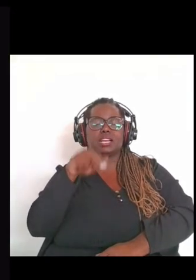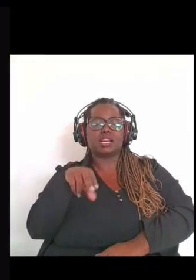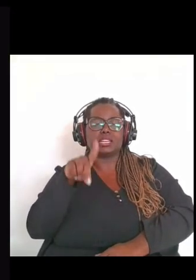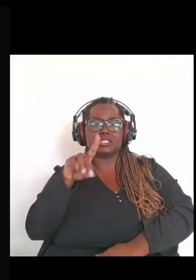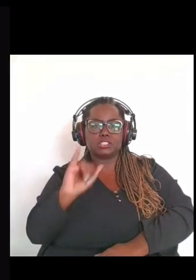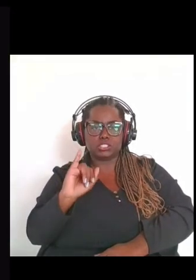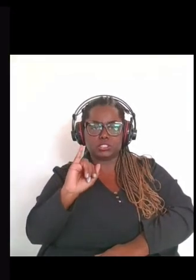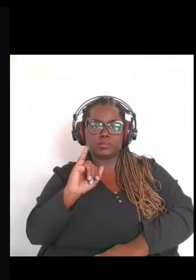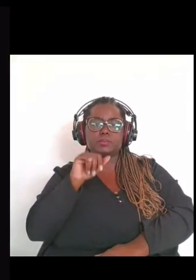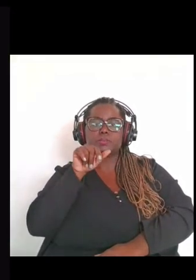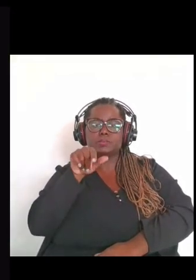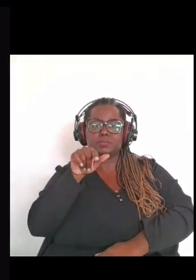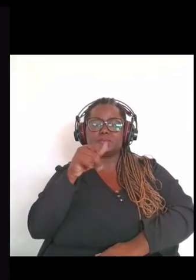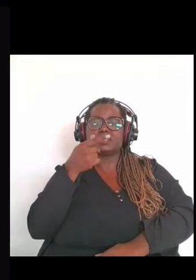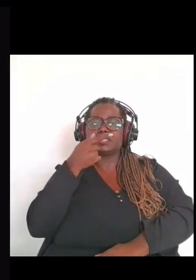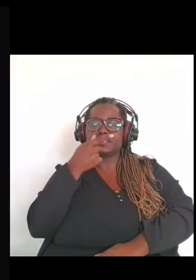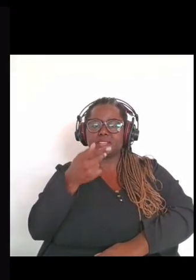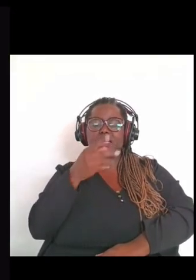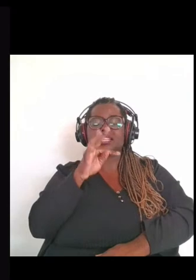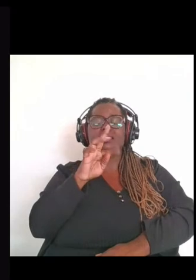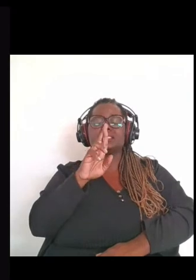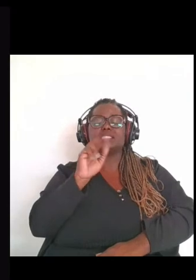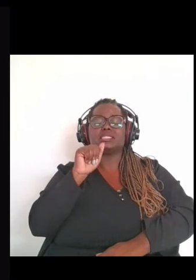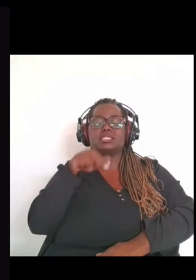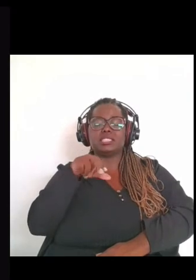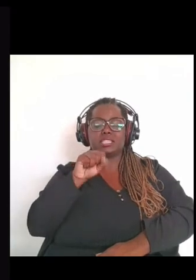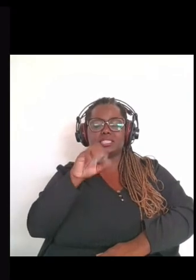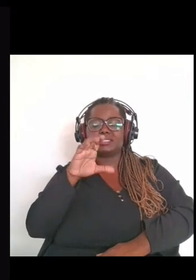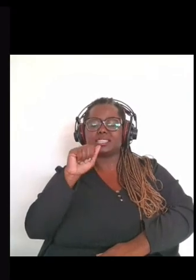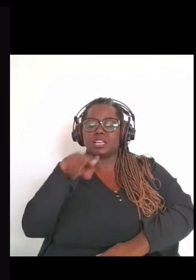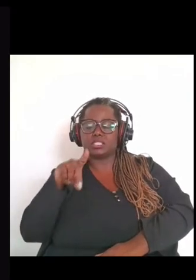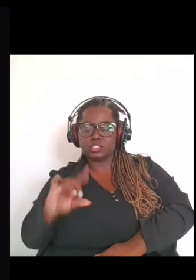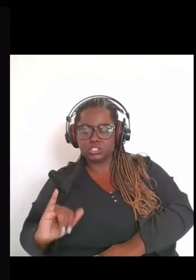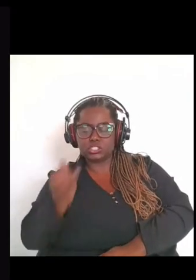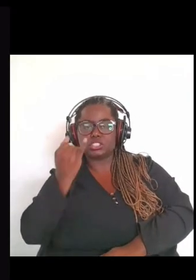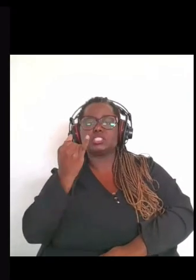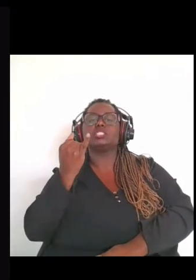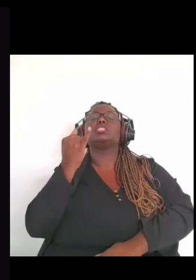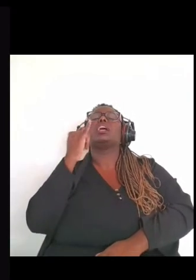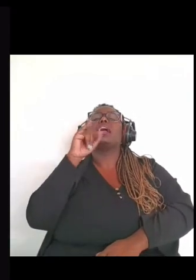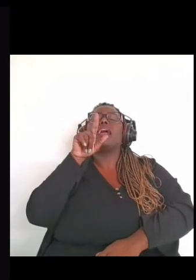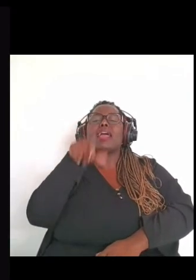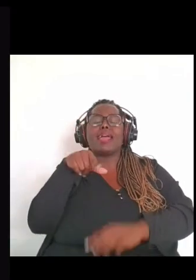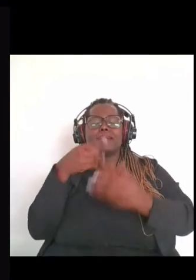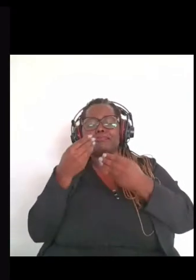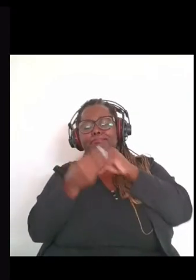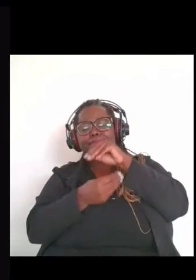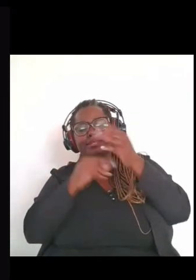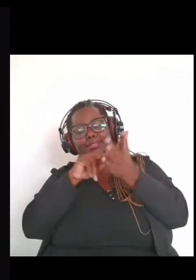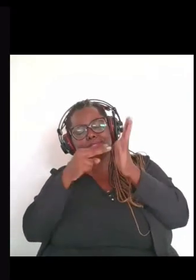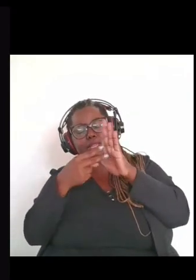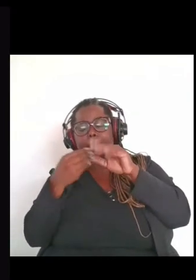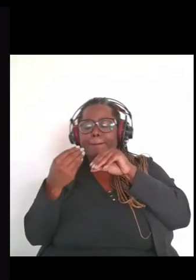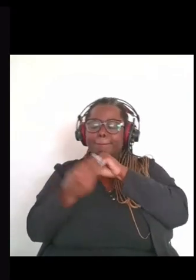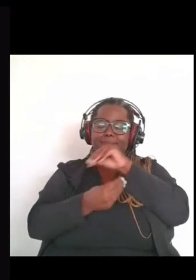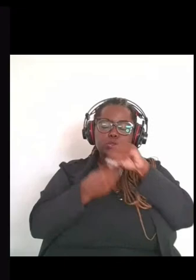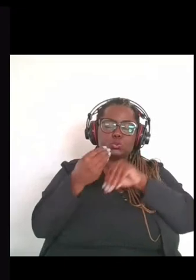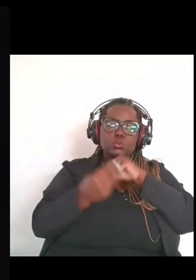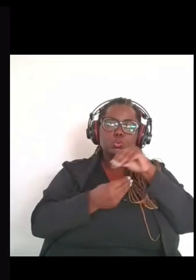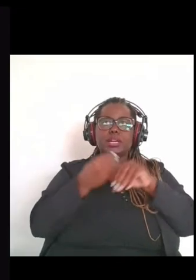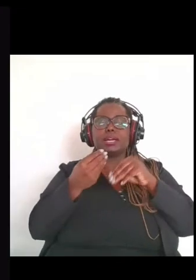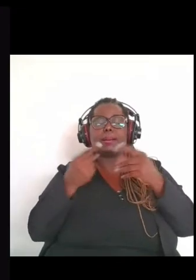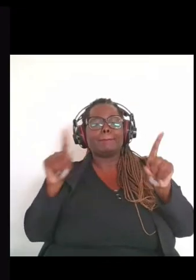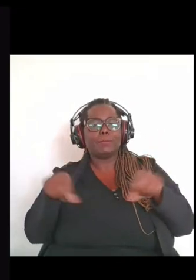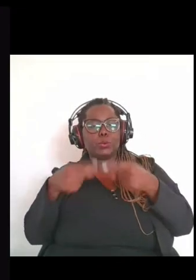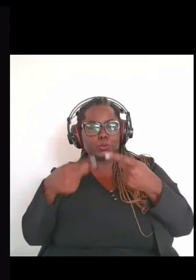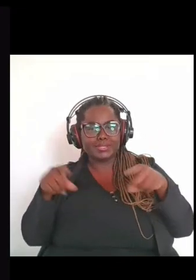blending and a version of um of music that is created by non-conforming beings